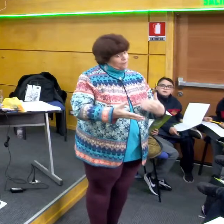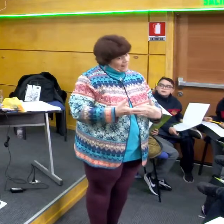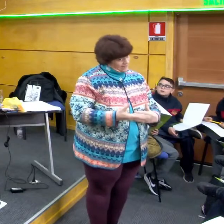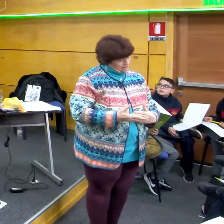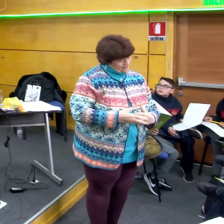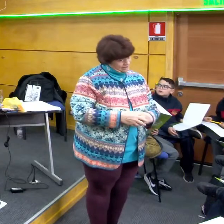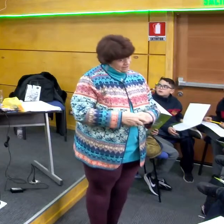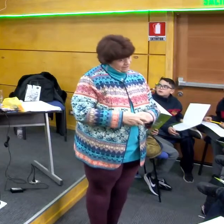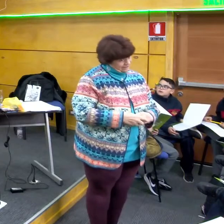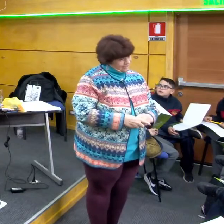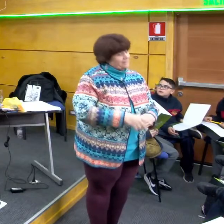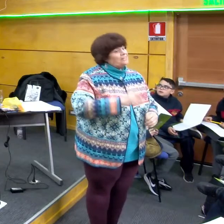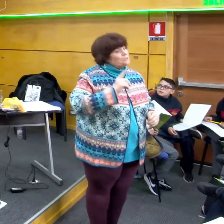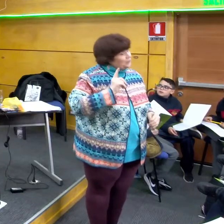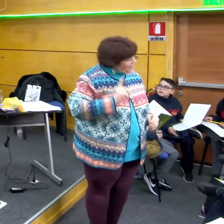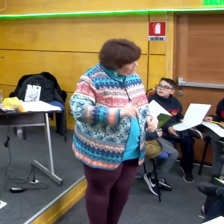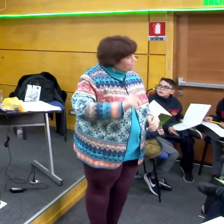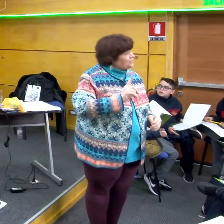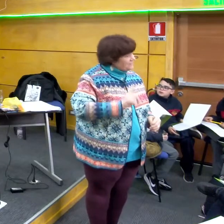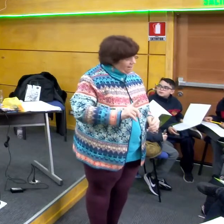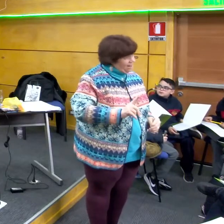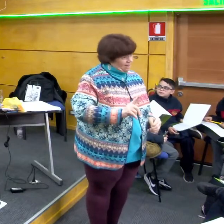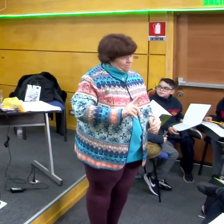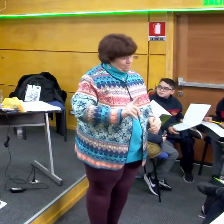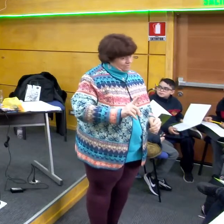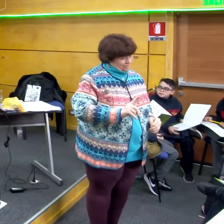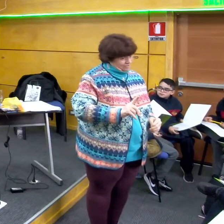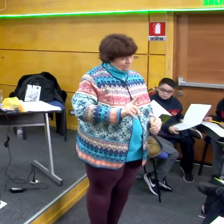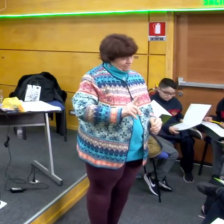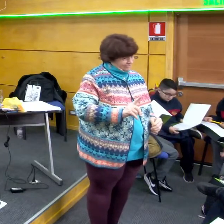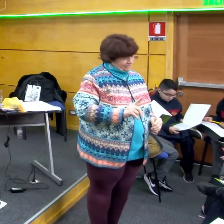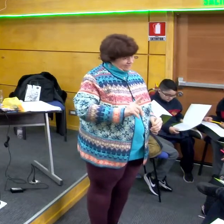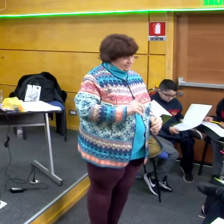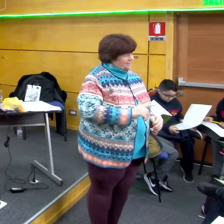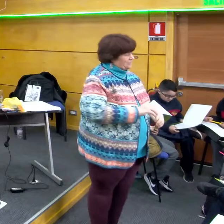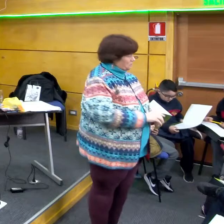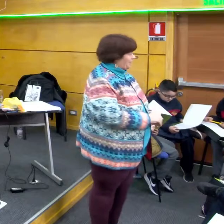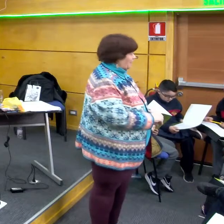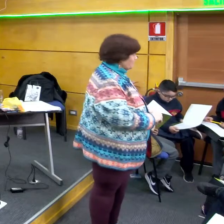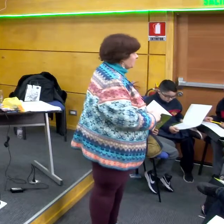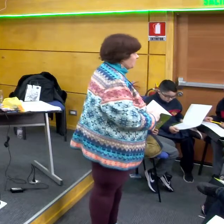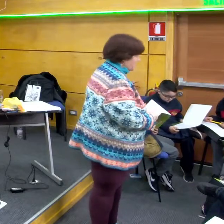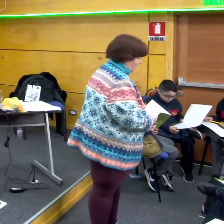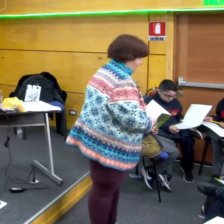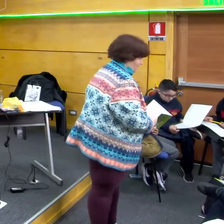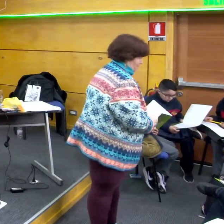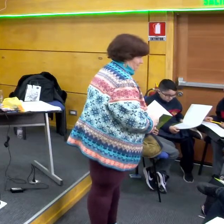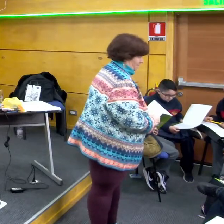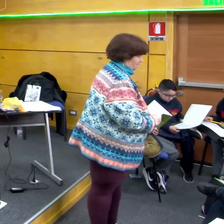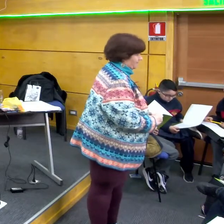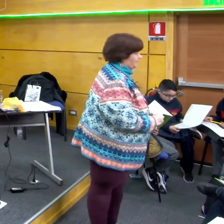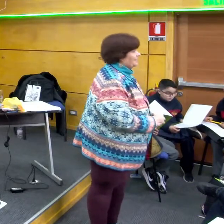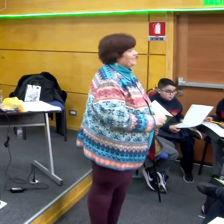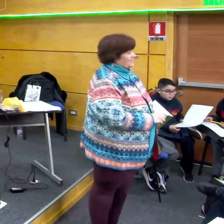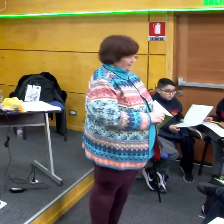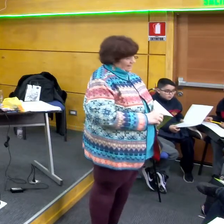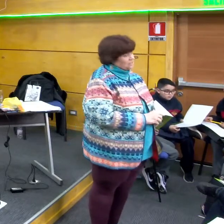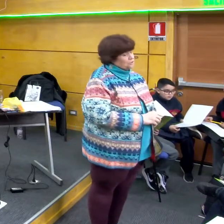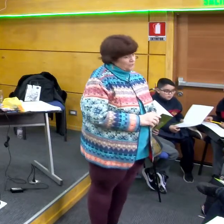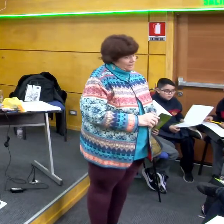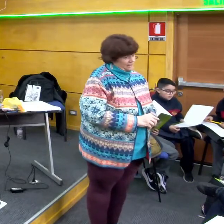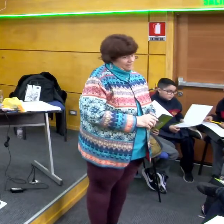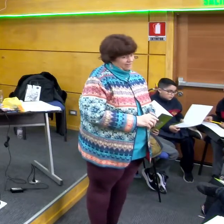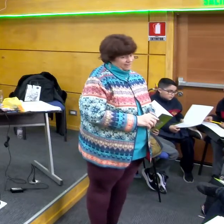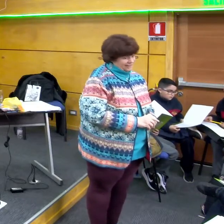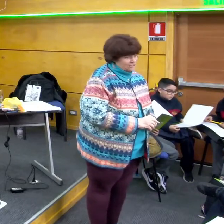too fast. Did they do it every time? They do it every time.